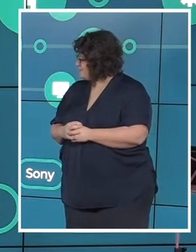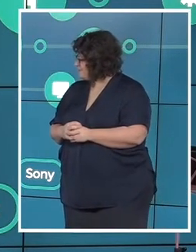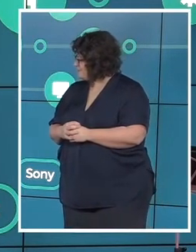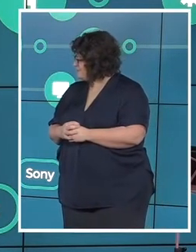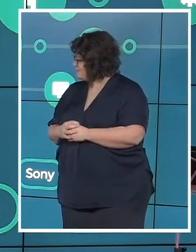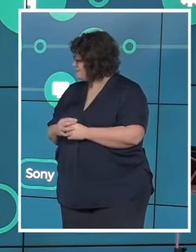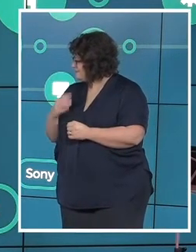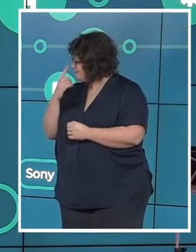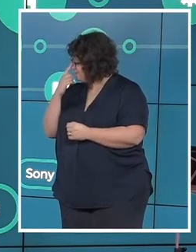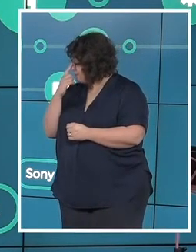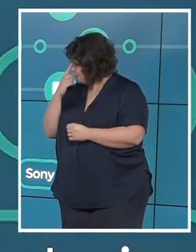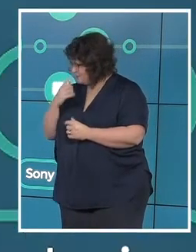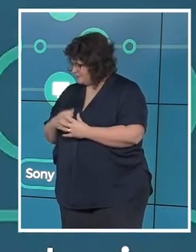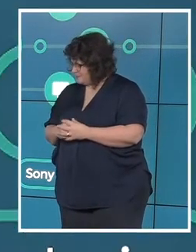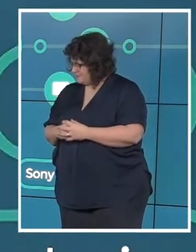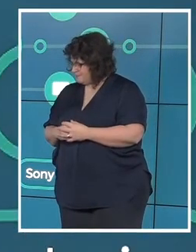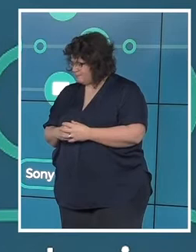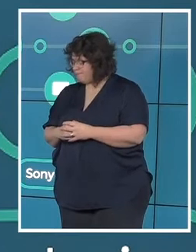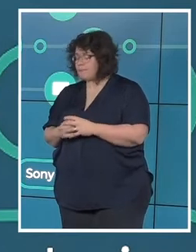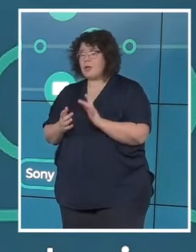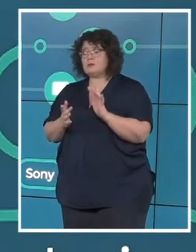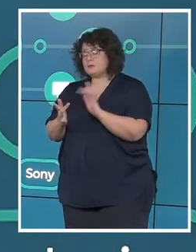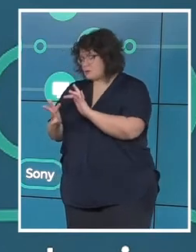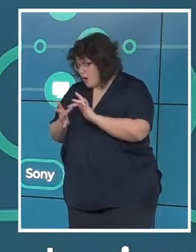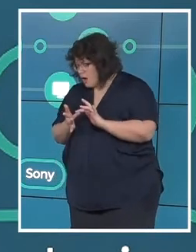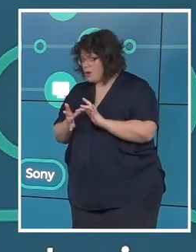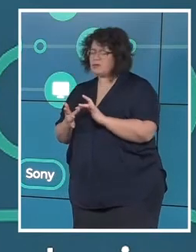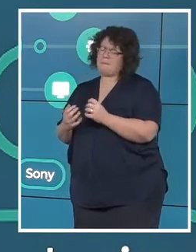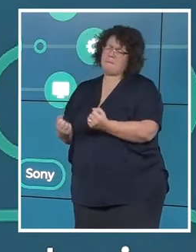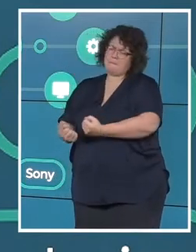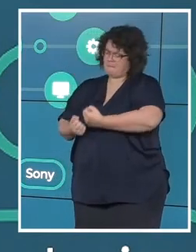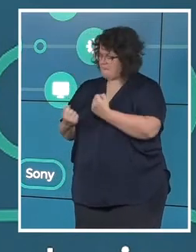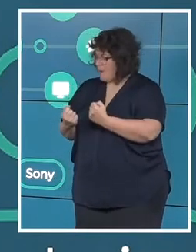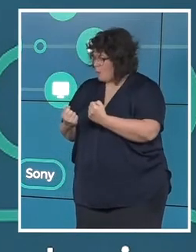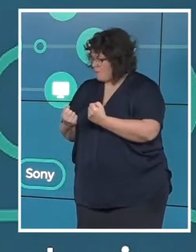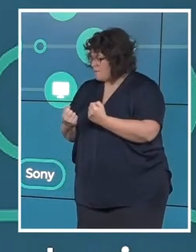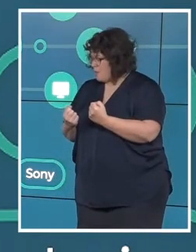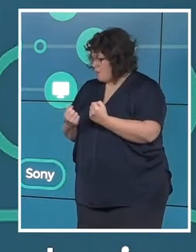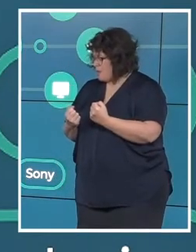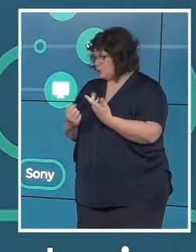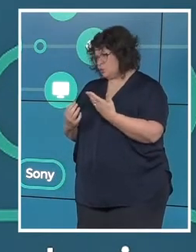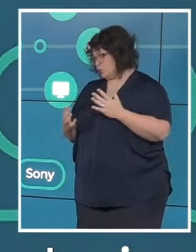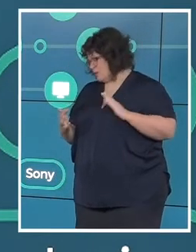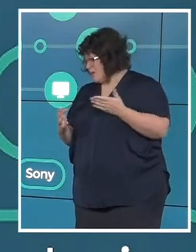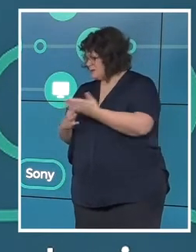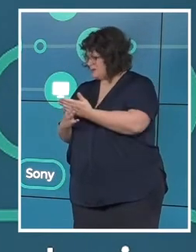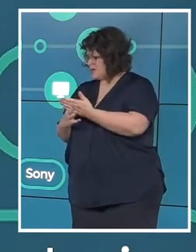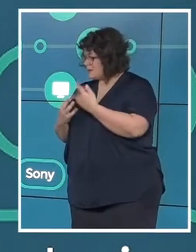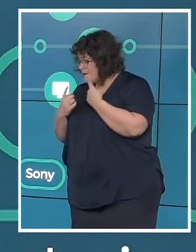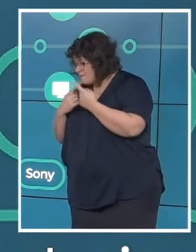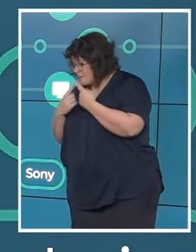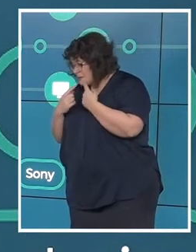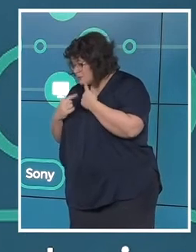Touch is a really powerful way to access information, and I feel like there's so